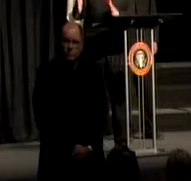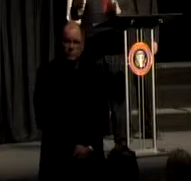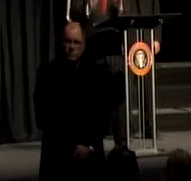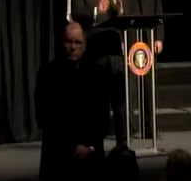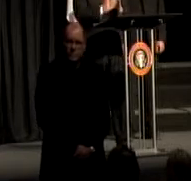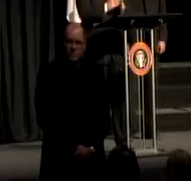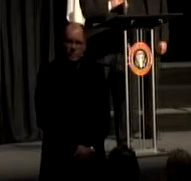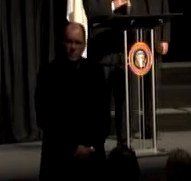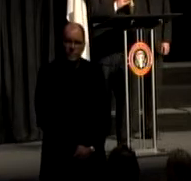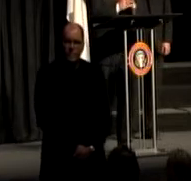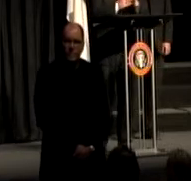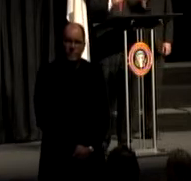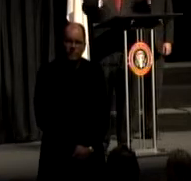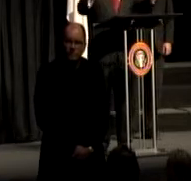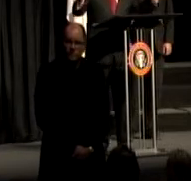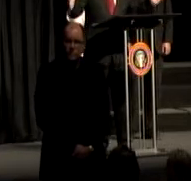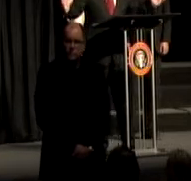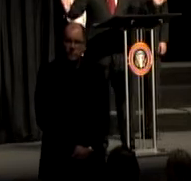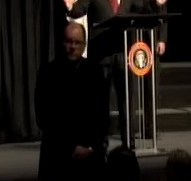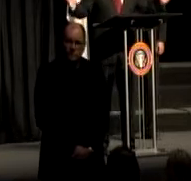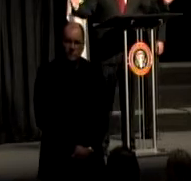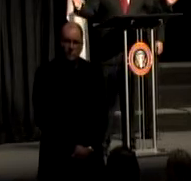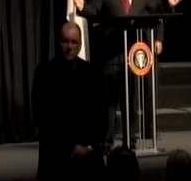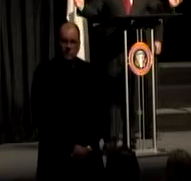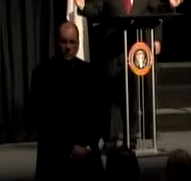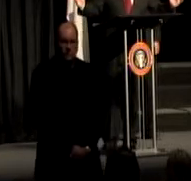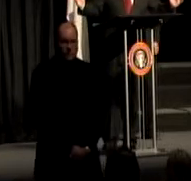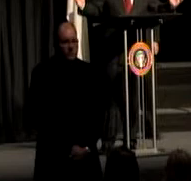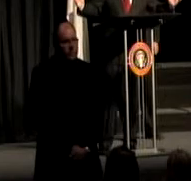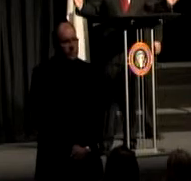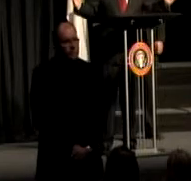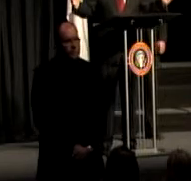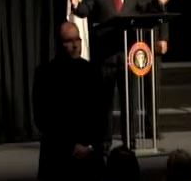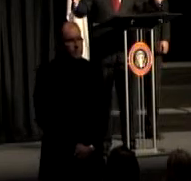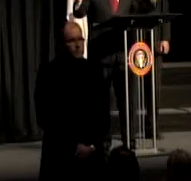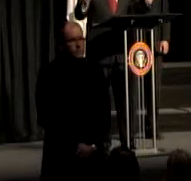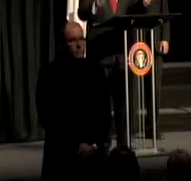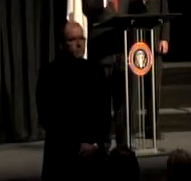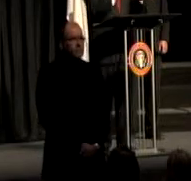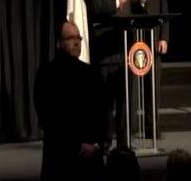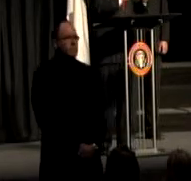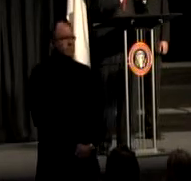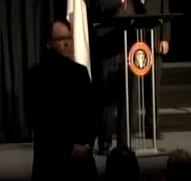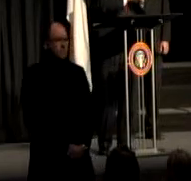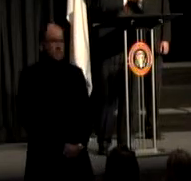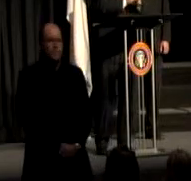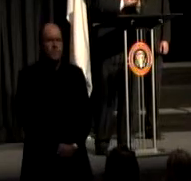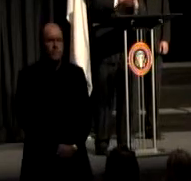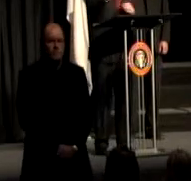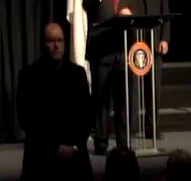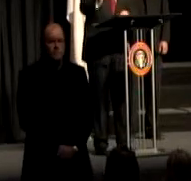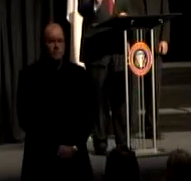church needs to have so much diversity within the church that it is not only for